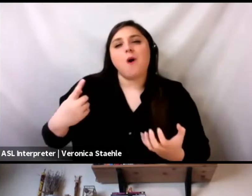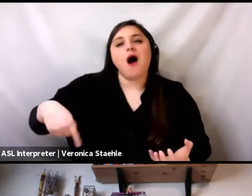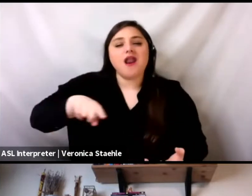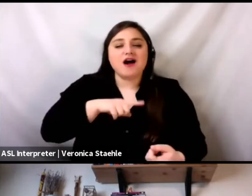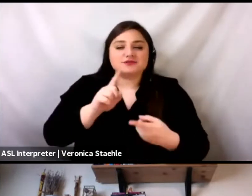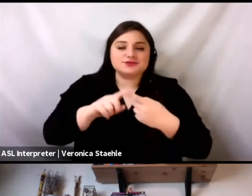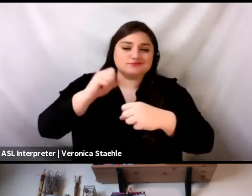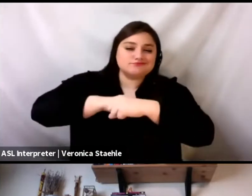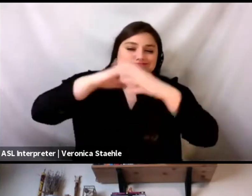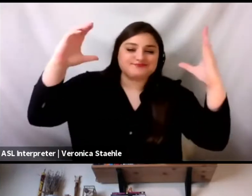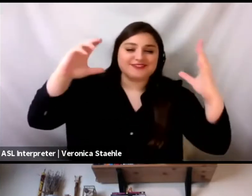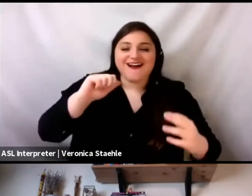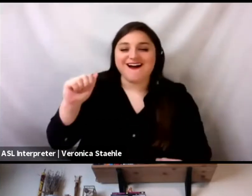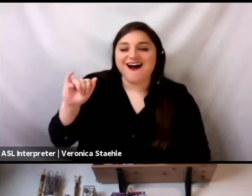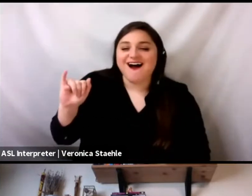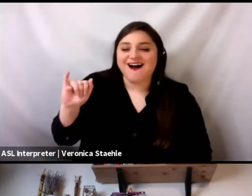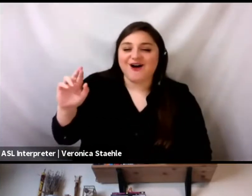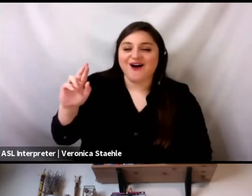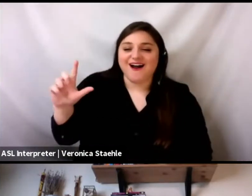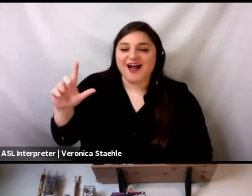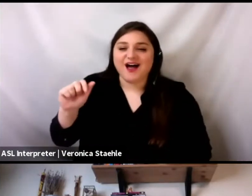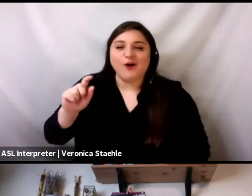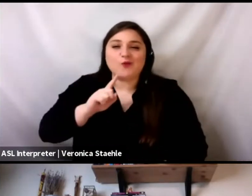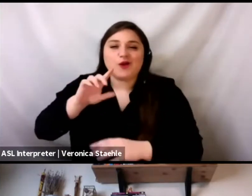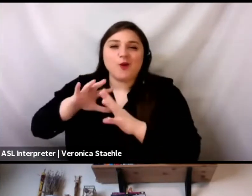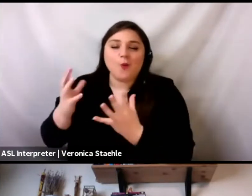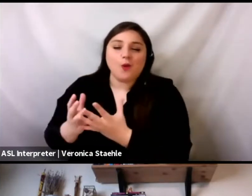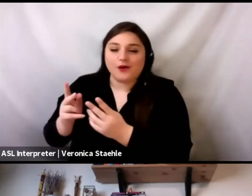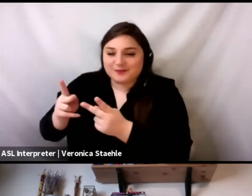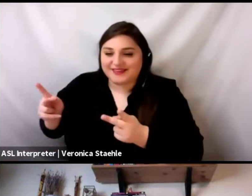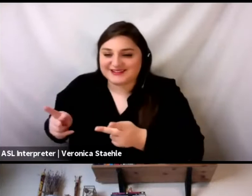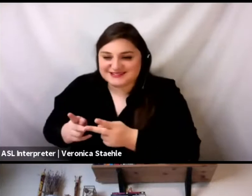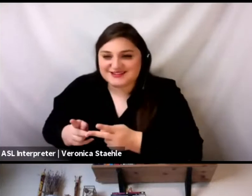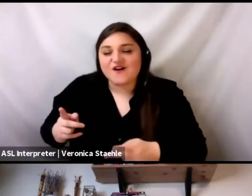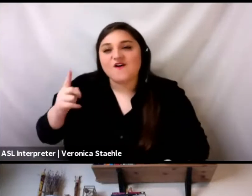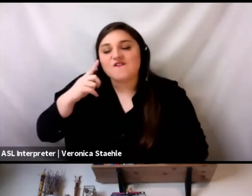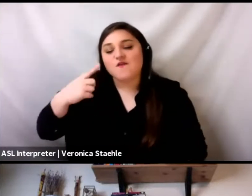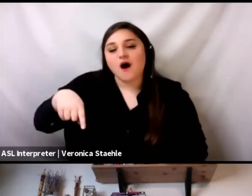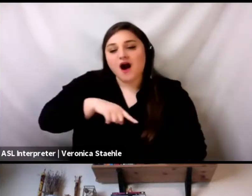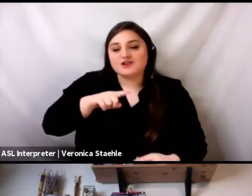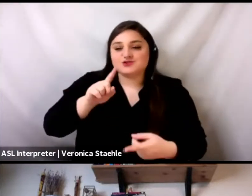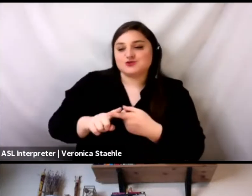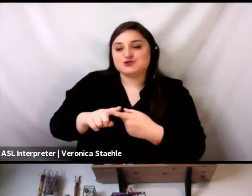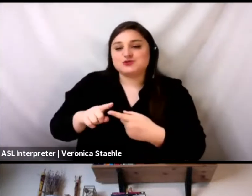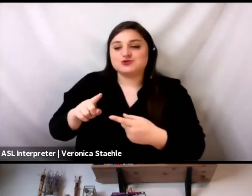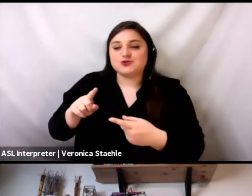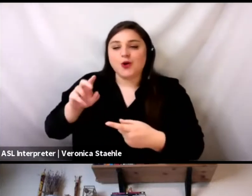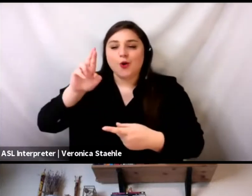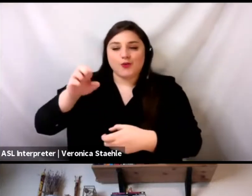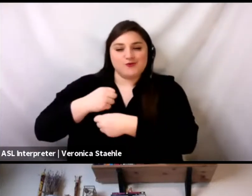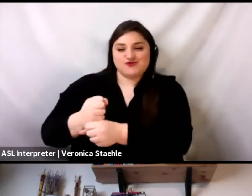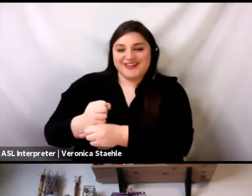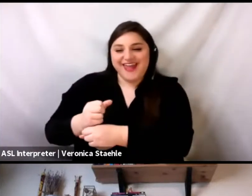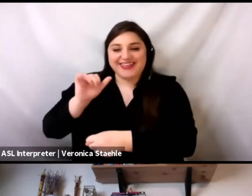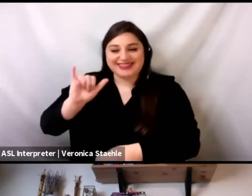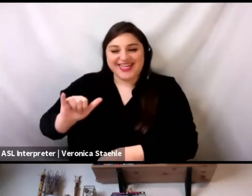world, to, and like play a kind of ambient, environment sound from that place, and kind of